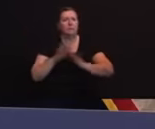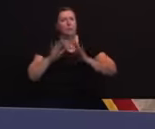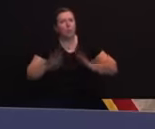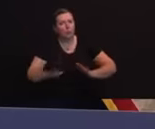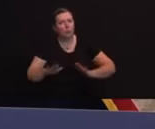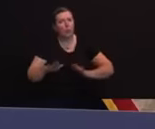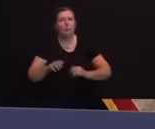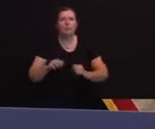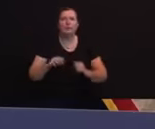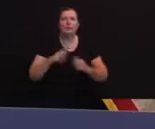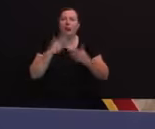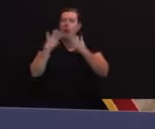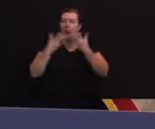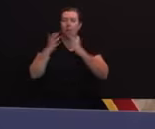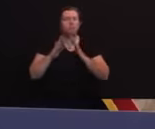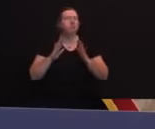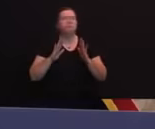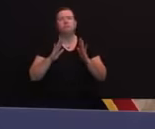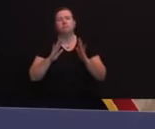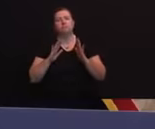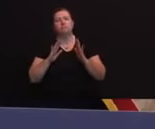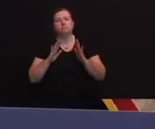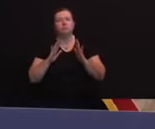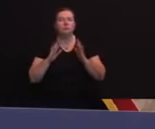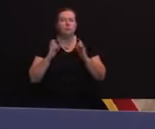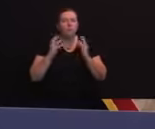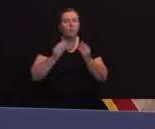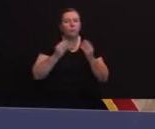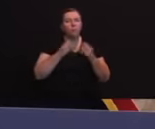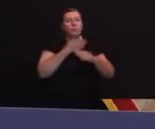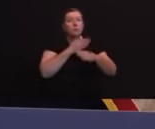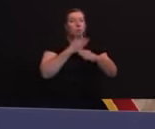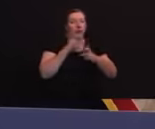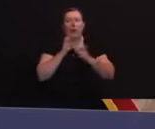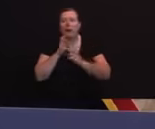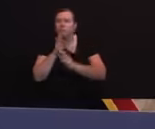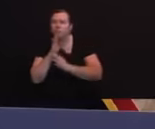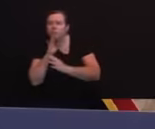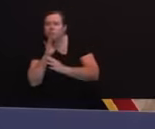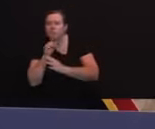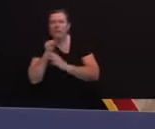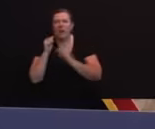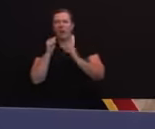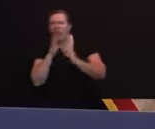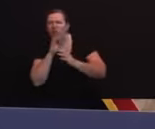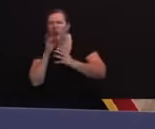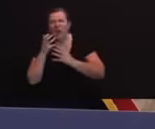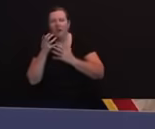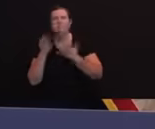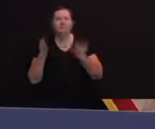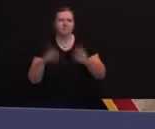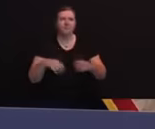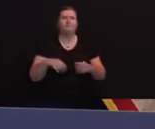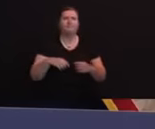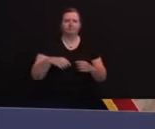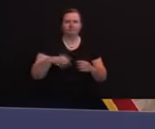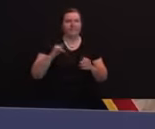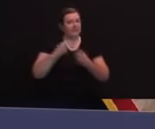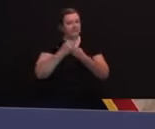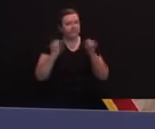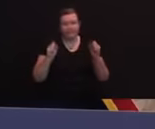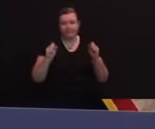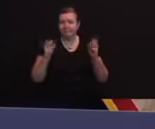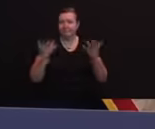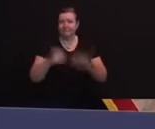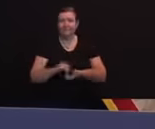loudly to be heard. Please keep safety in mind while celebrating the holiday. We cannot let our guard down, because